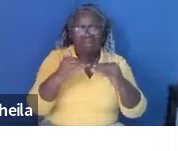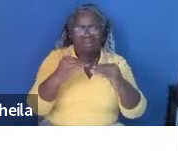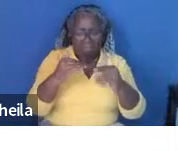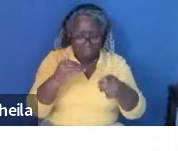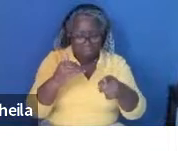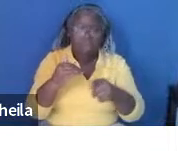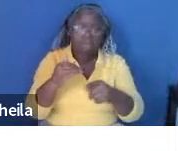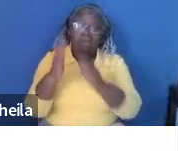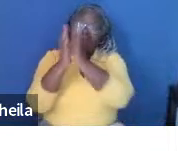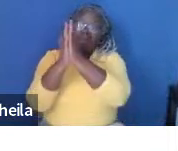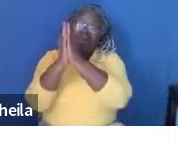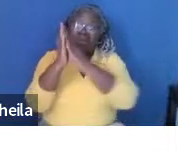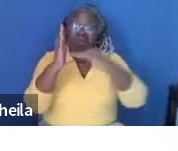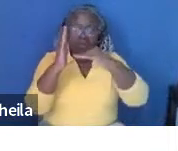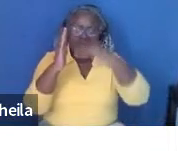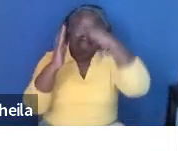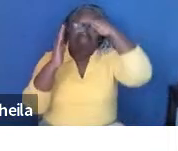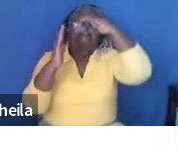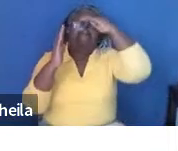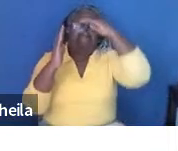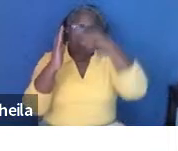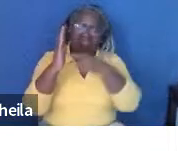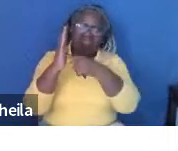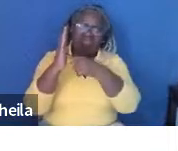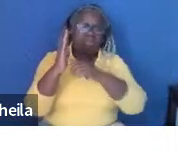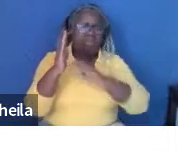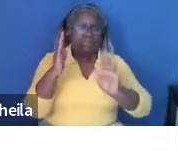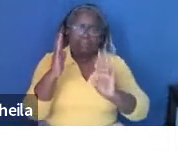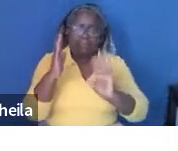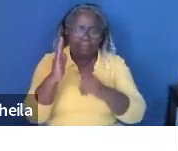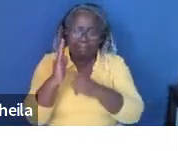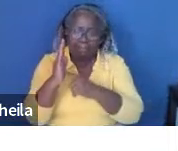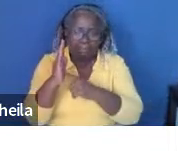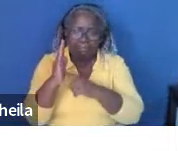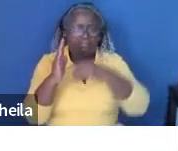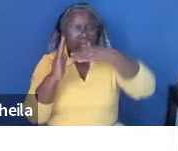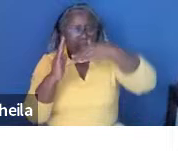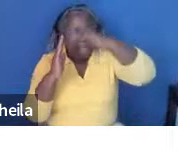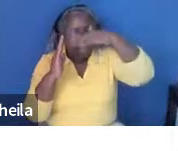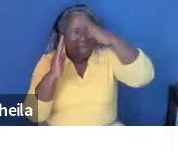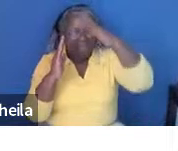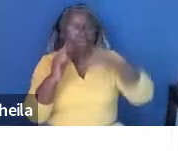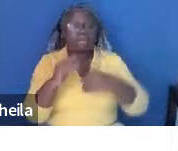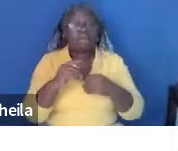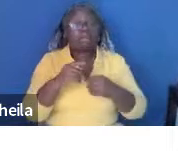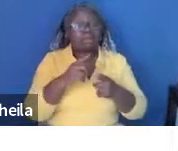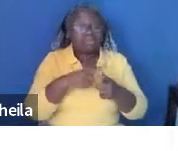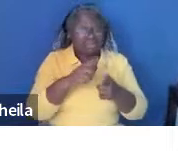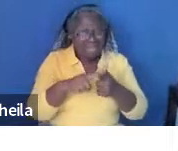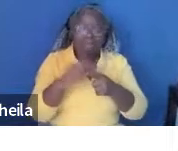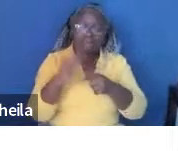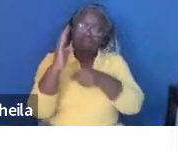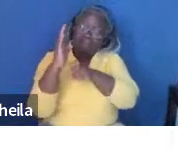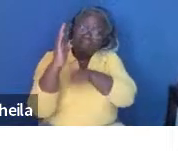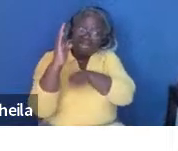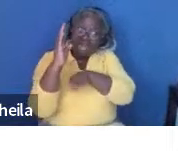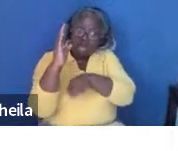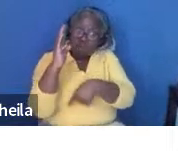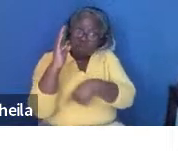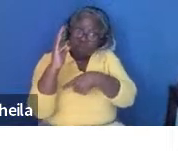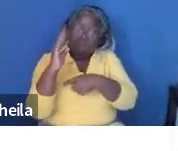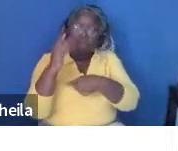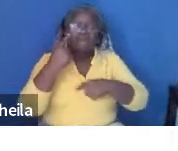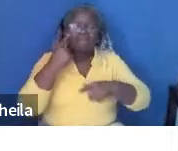something and put a cane detectable element below it, which makes it compliant with the